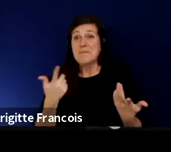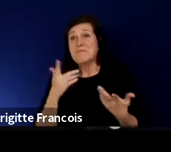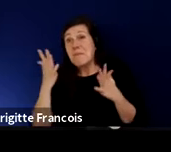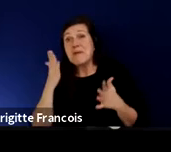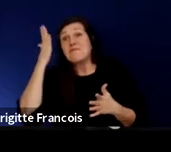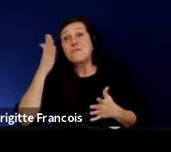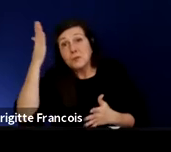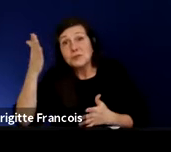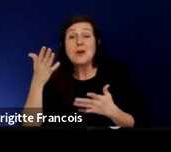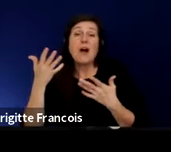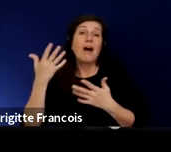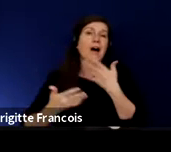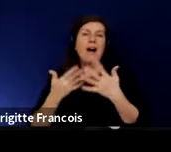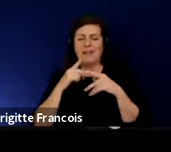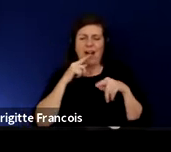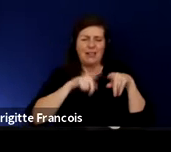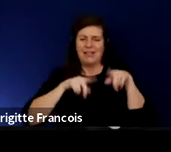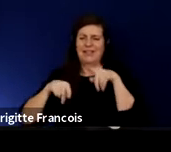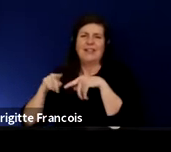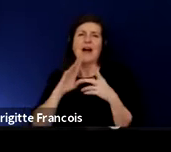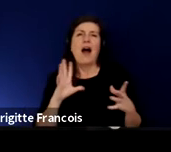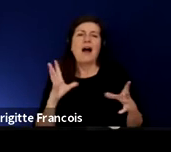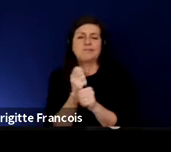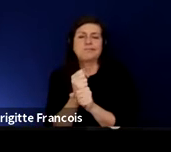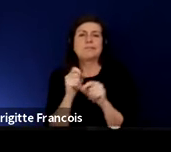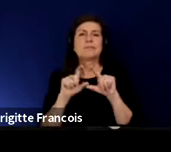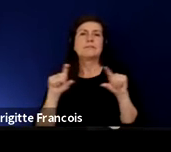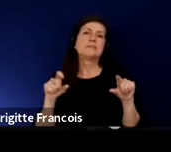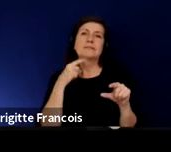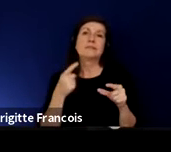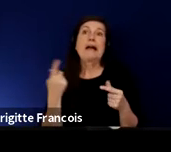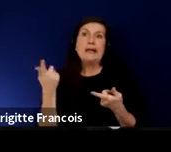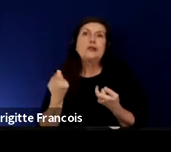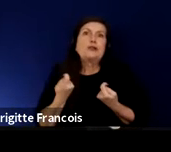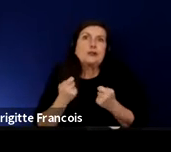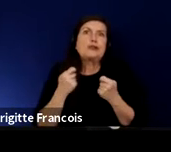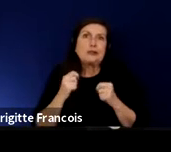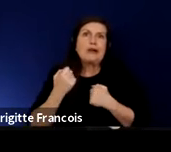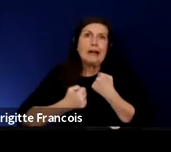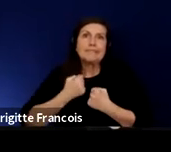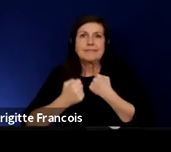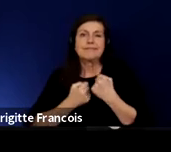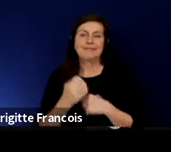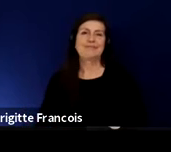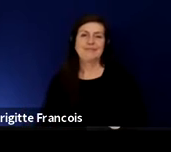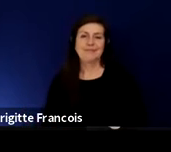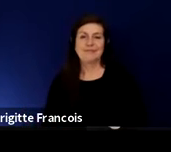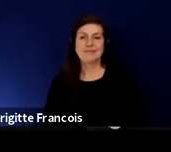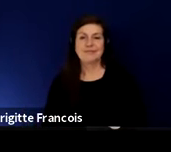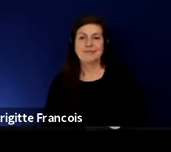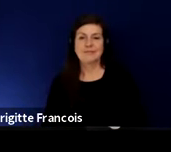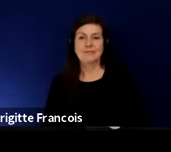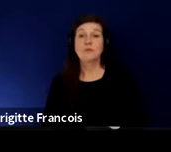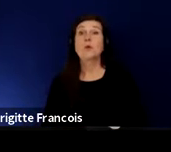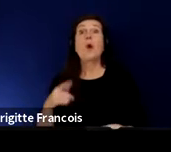well, different answers, but sort of summarized to we really try. And when we specifically asked why persons